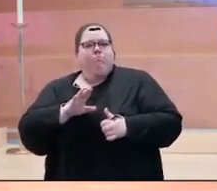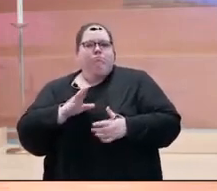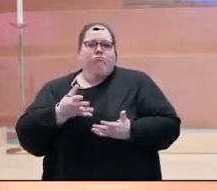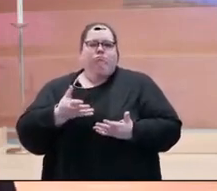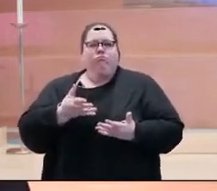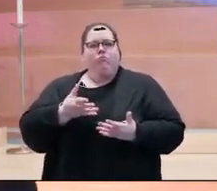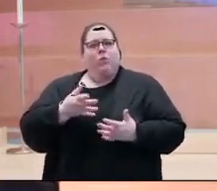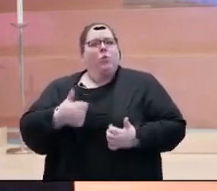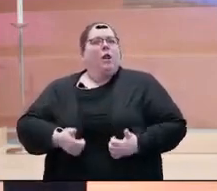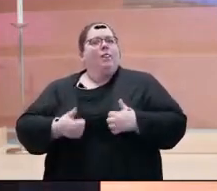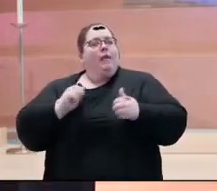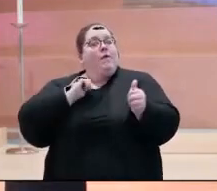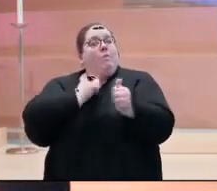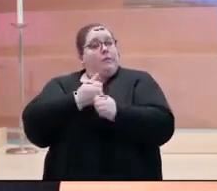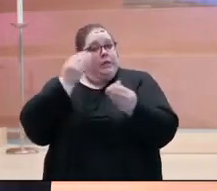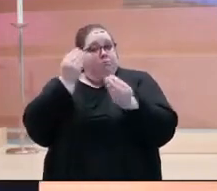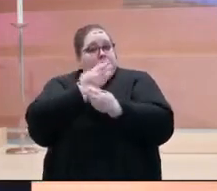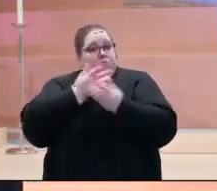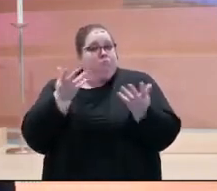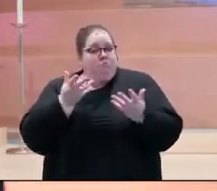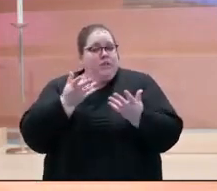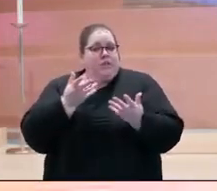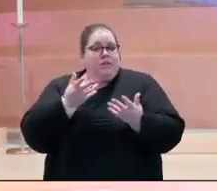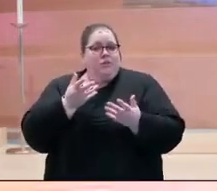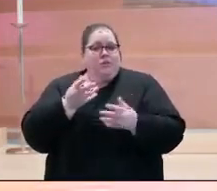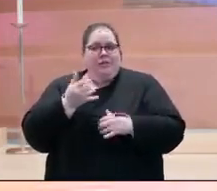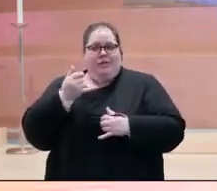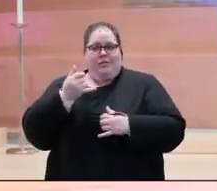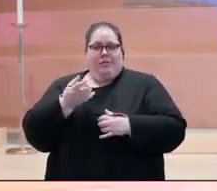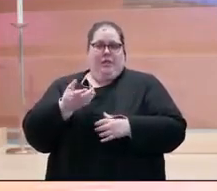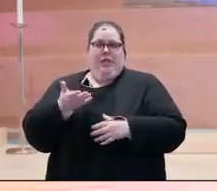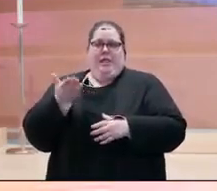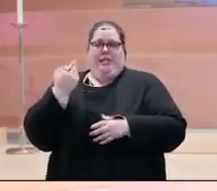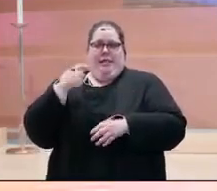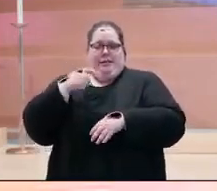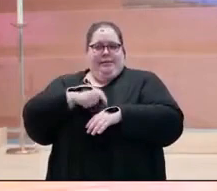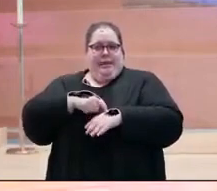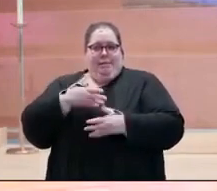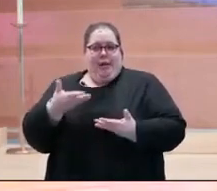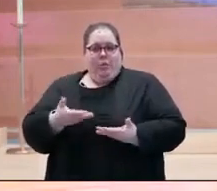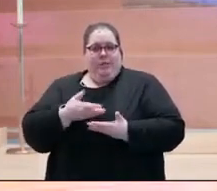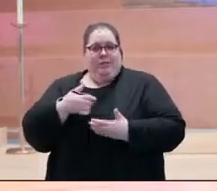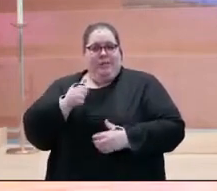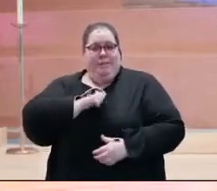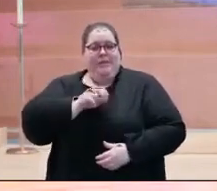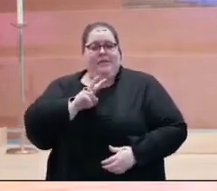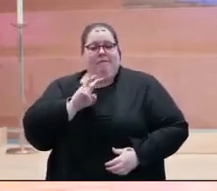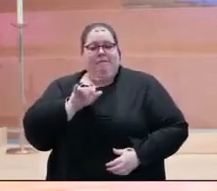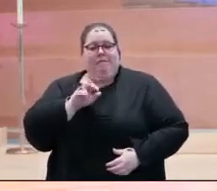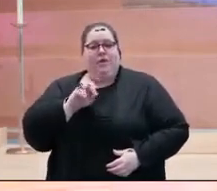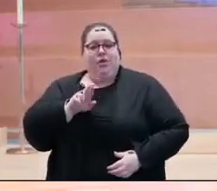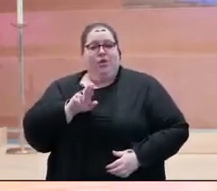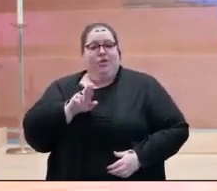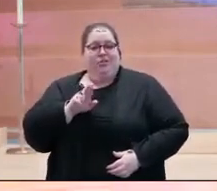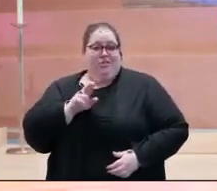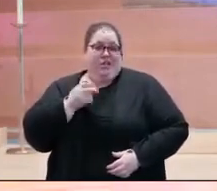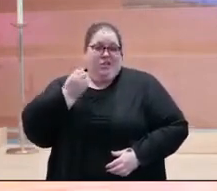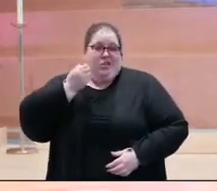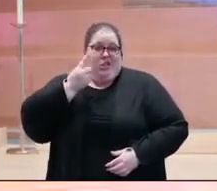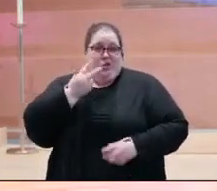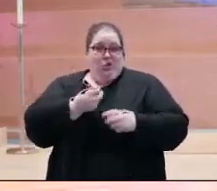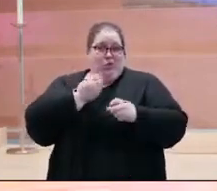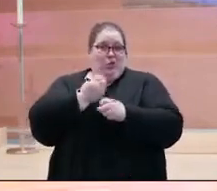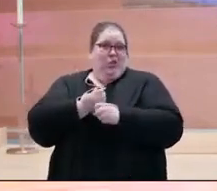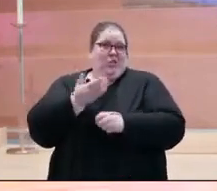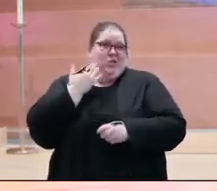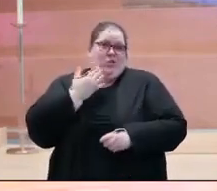little bit of a life update, because the last time that I was standing here, I was the vicar. And that was only 2 years ago, not